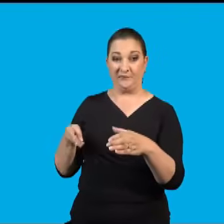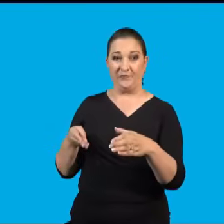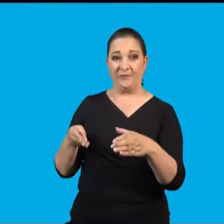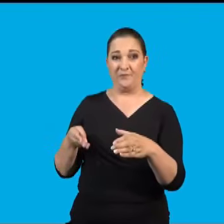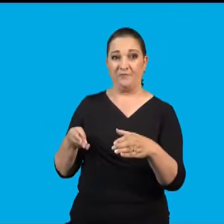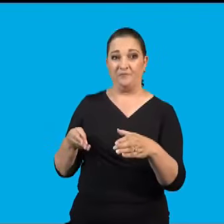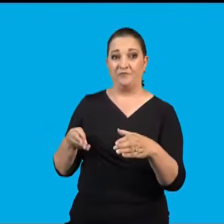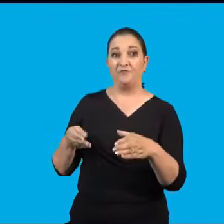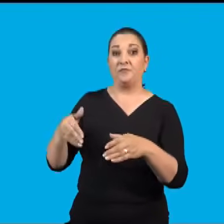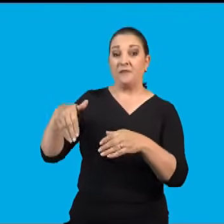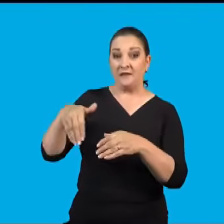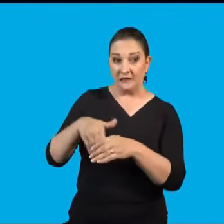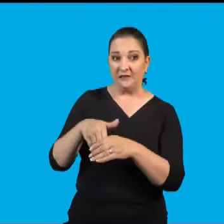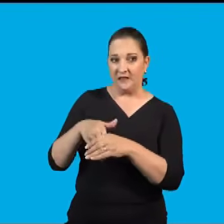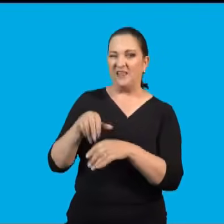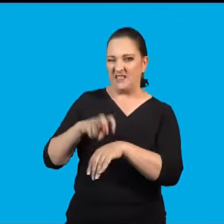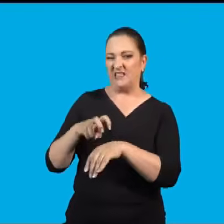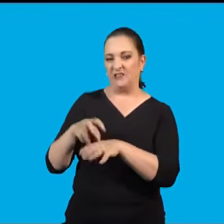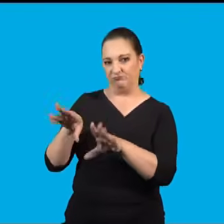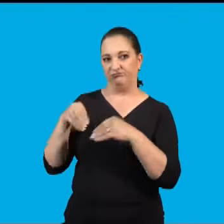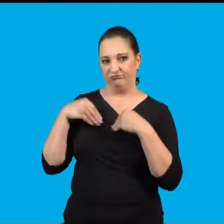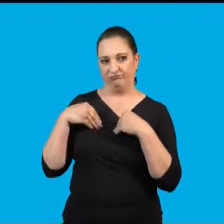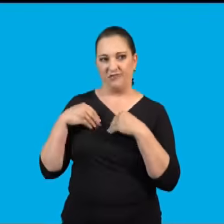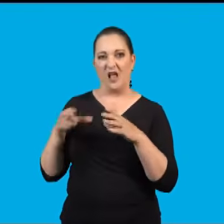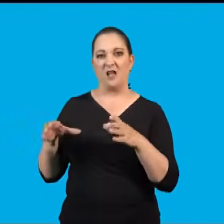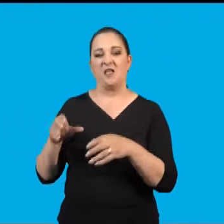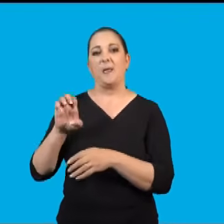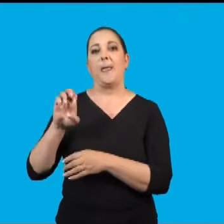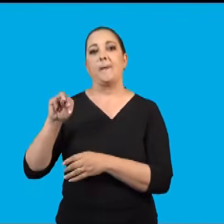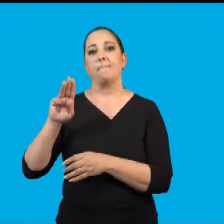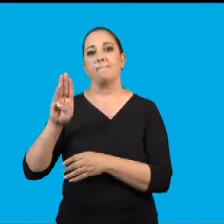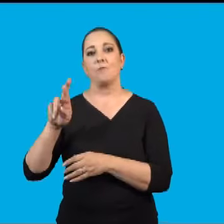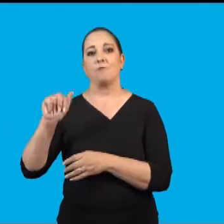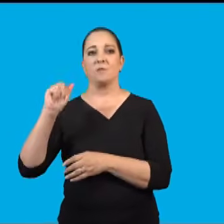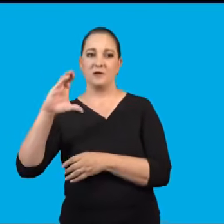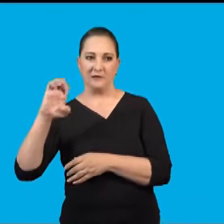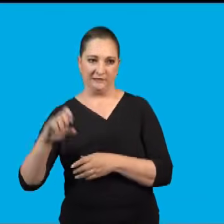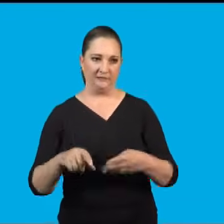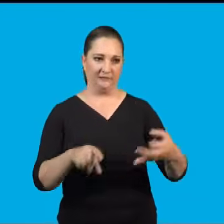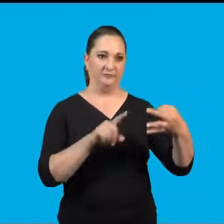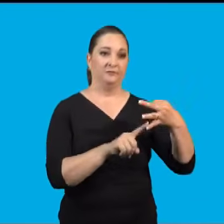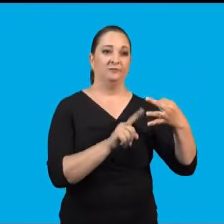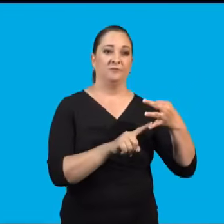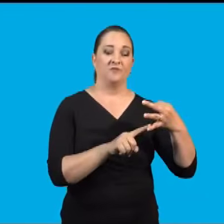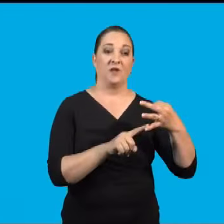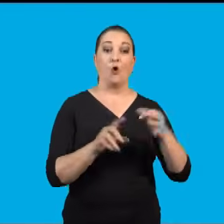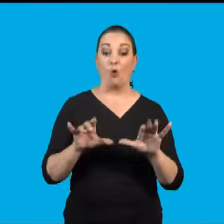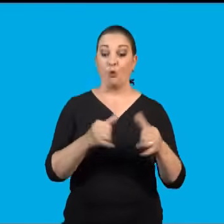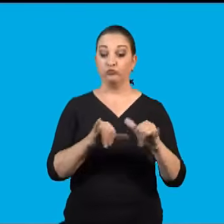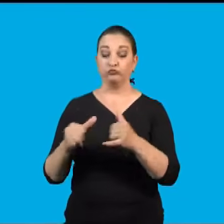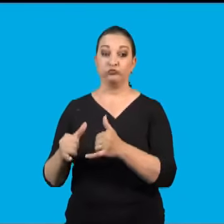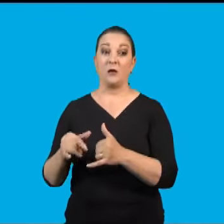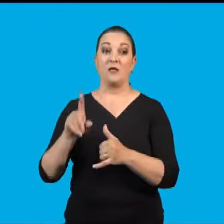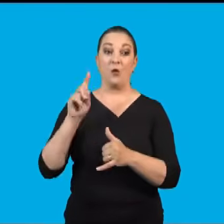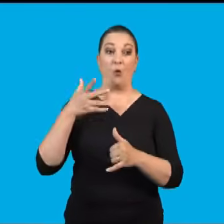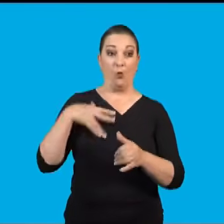affiliates had to embrace. Another possible response is organizations joining MDM must